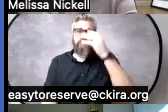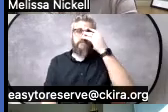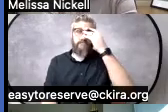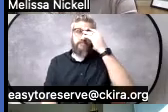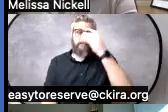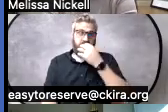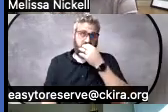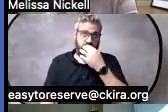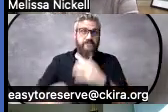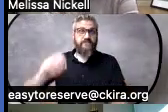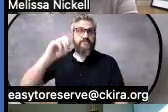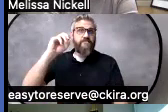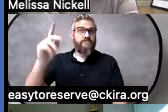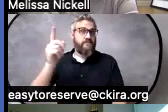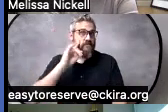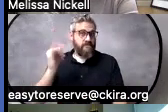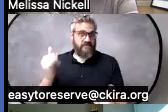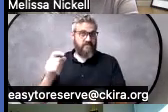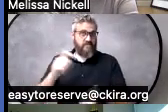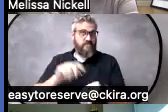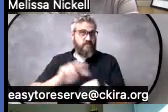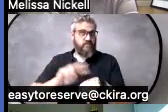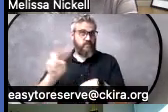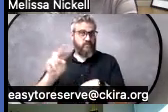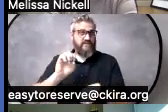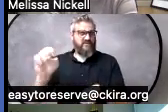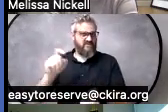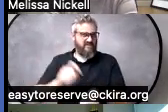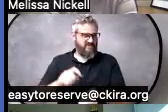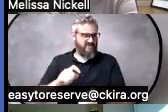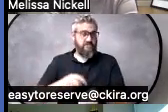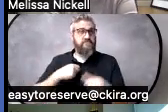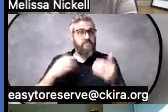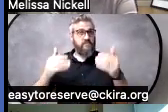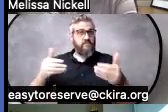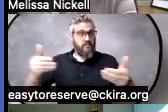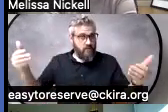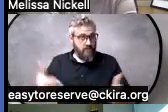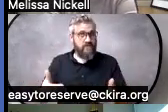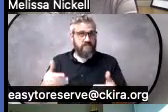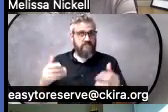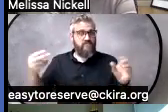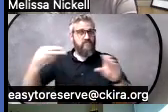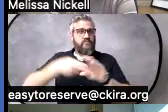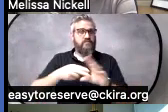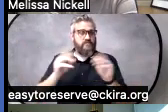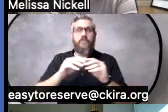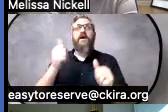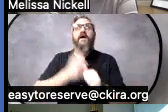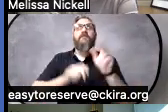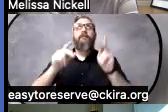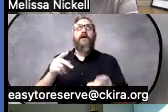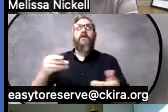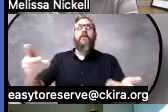All right. It looks like it's 2 p.m. Eastern time, so I will go ahead and welcome to everyone's meeting today, or everyone to today's